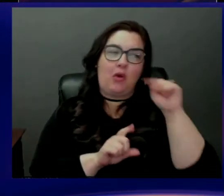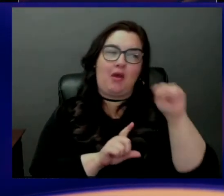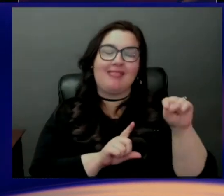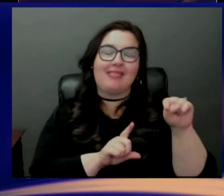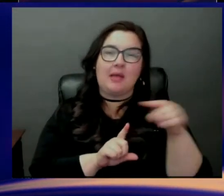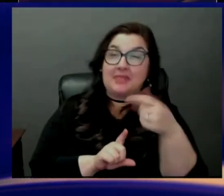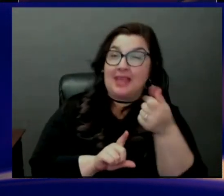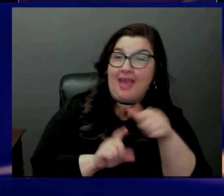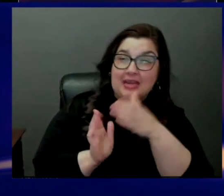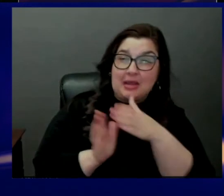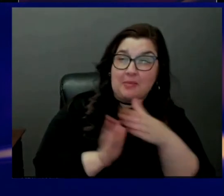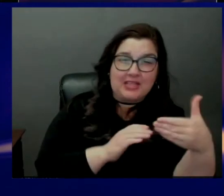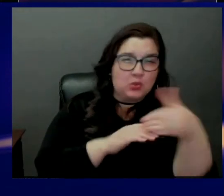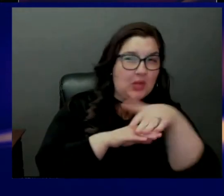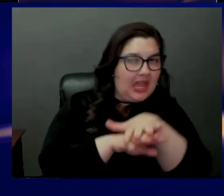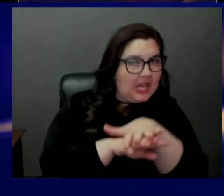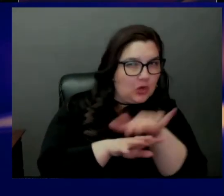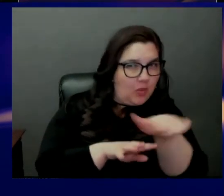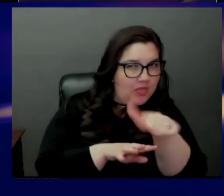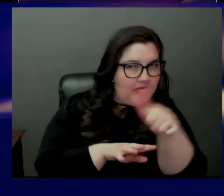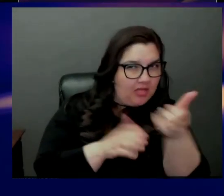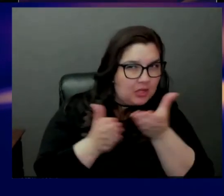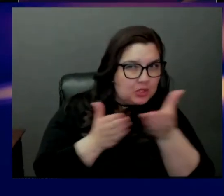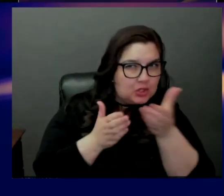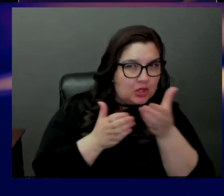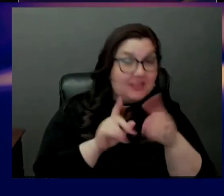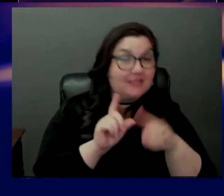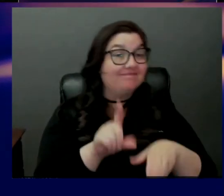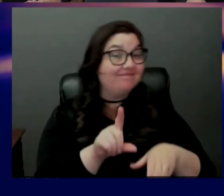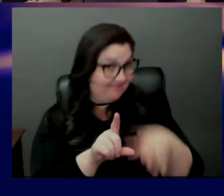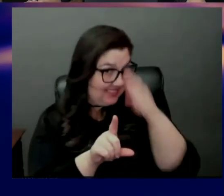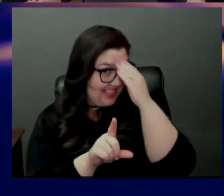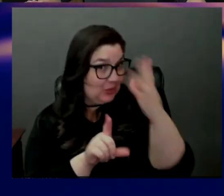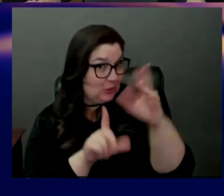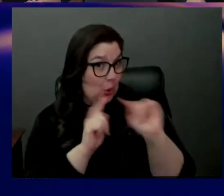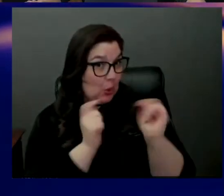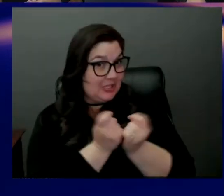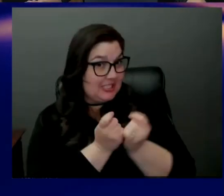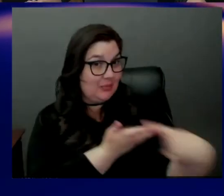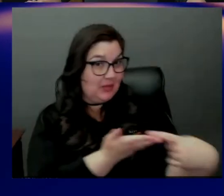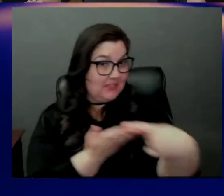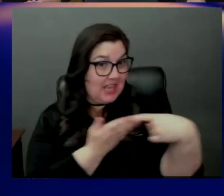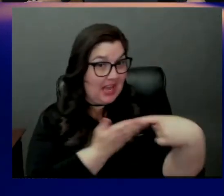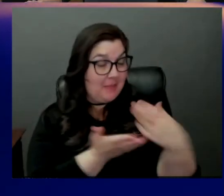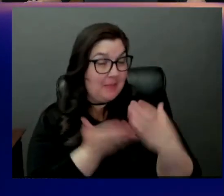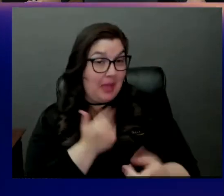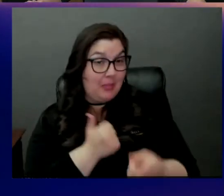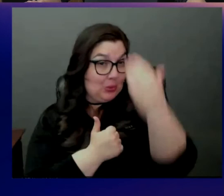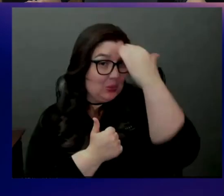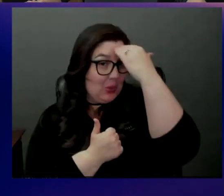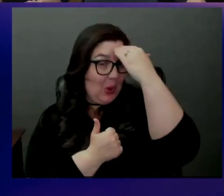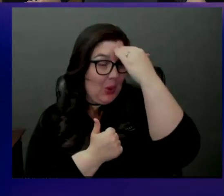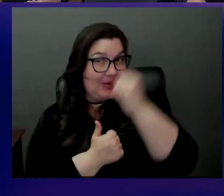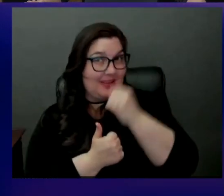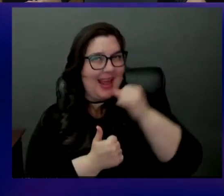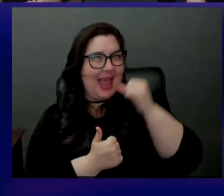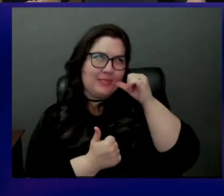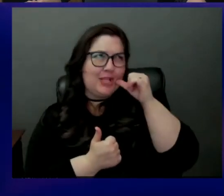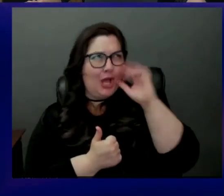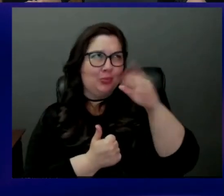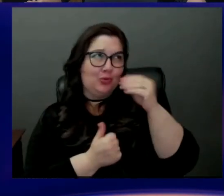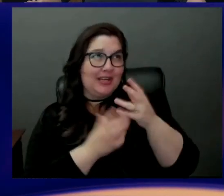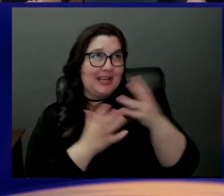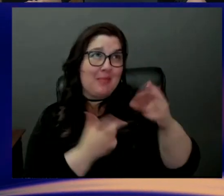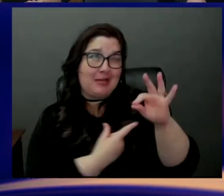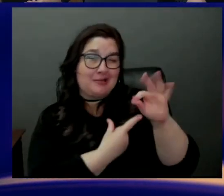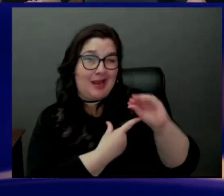to integrate with other services? We have talked about it as a team, and you may know this, but at Amazon, pretty much 90%